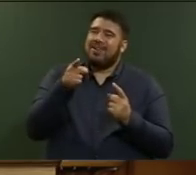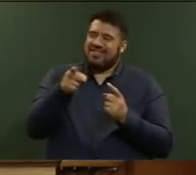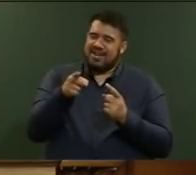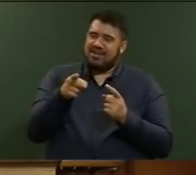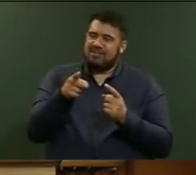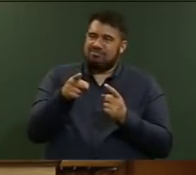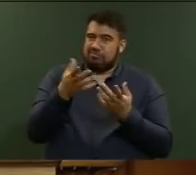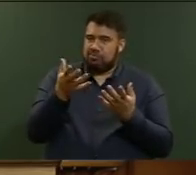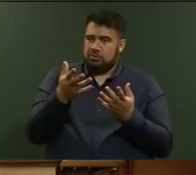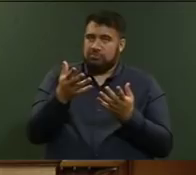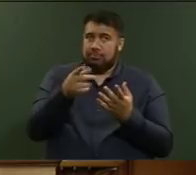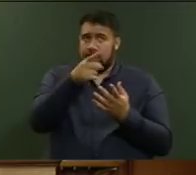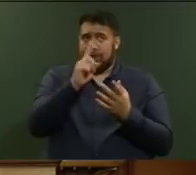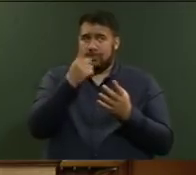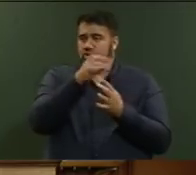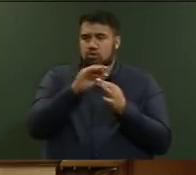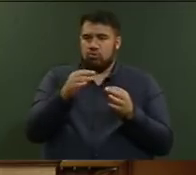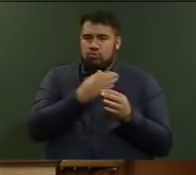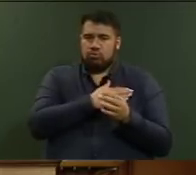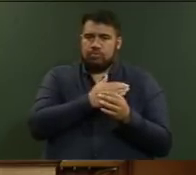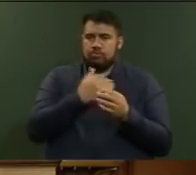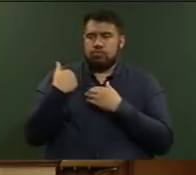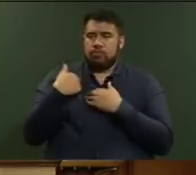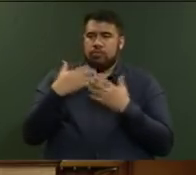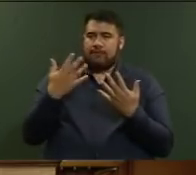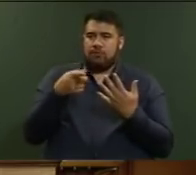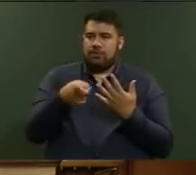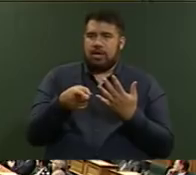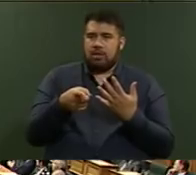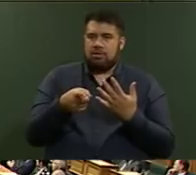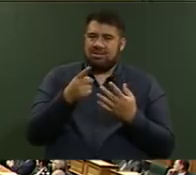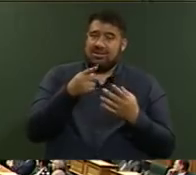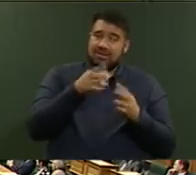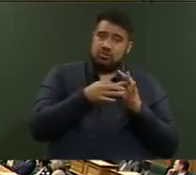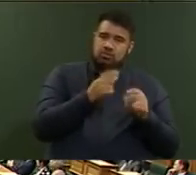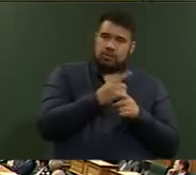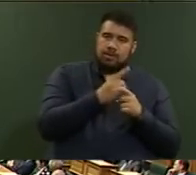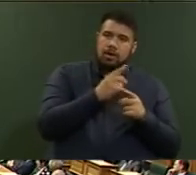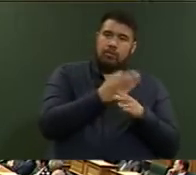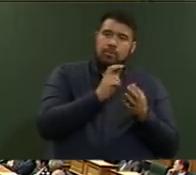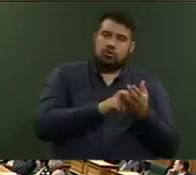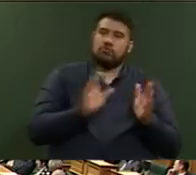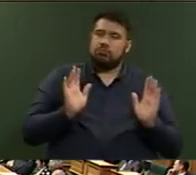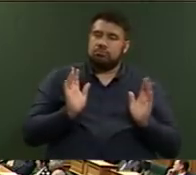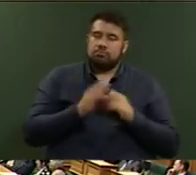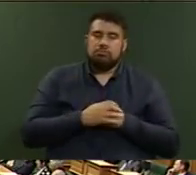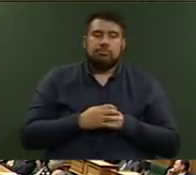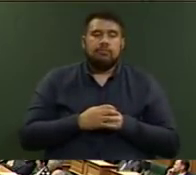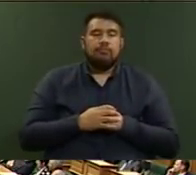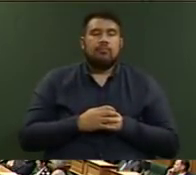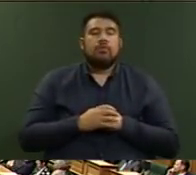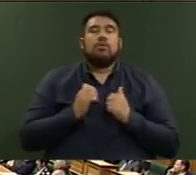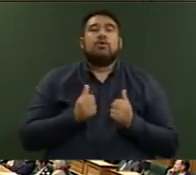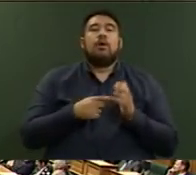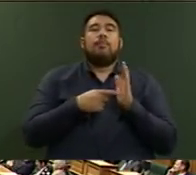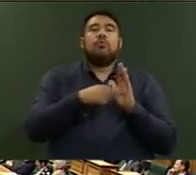responsibility for employment contracts. Point of order. A point